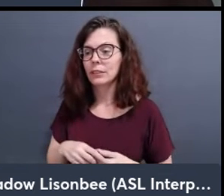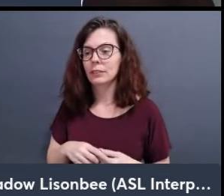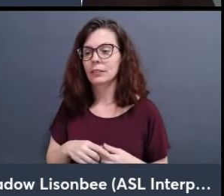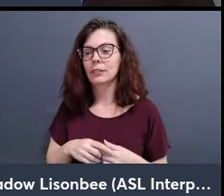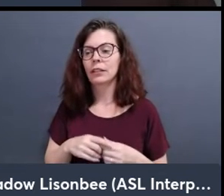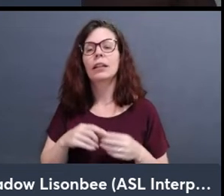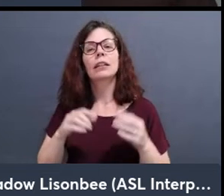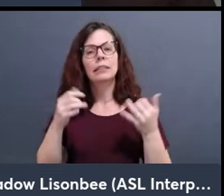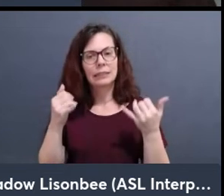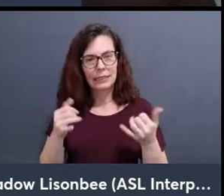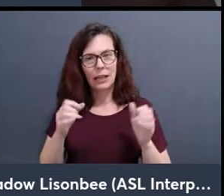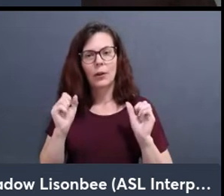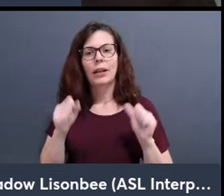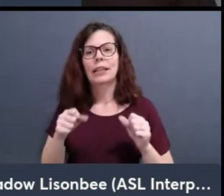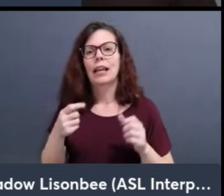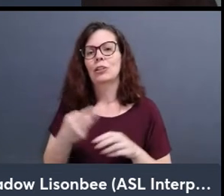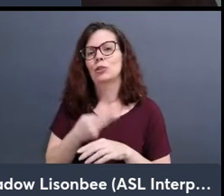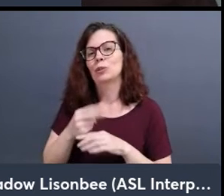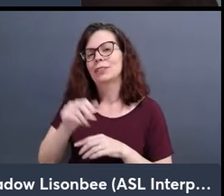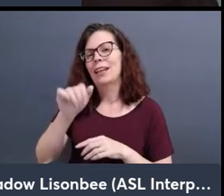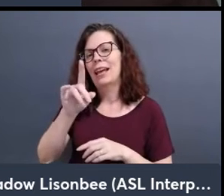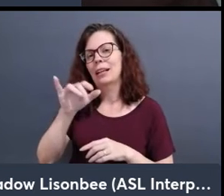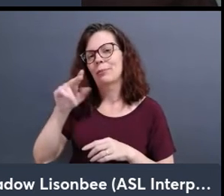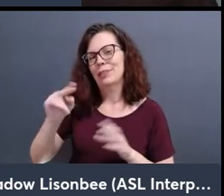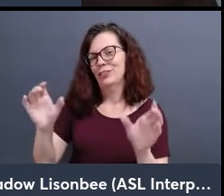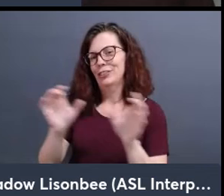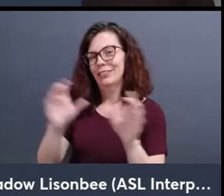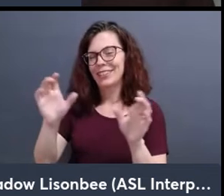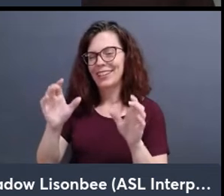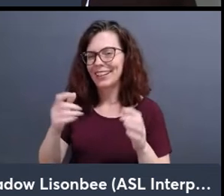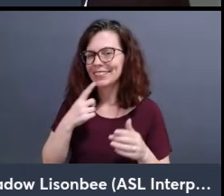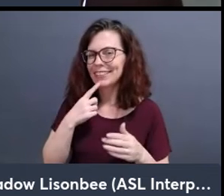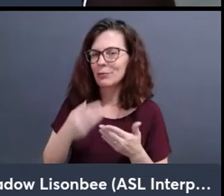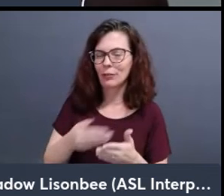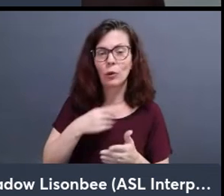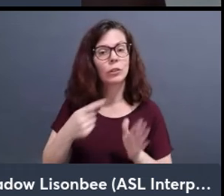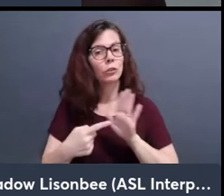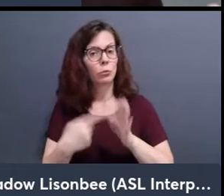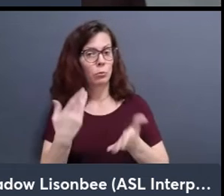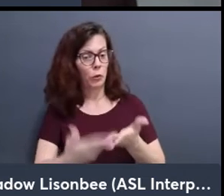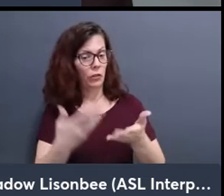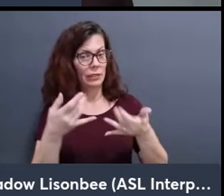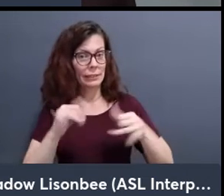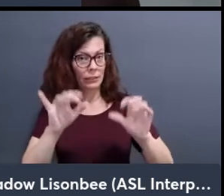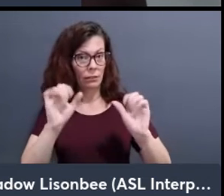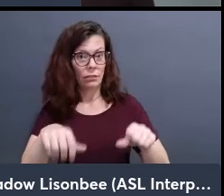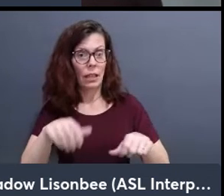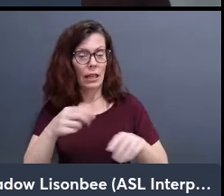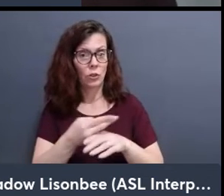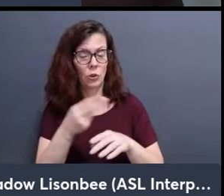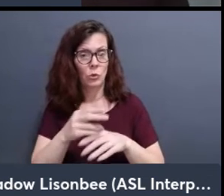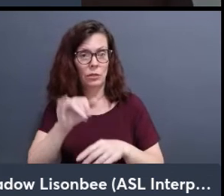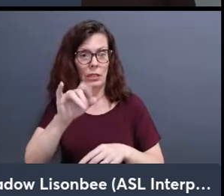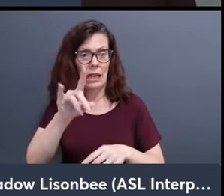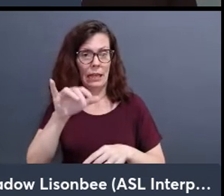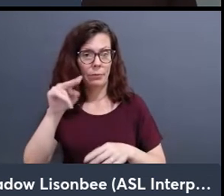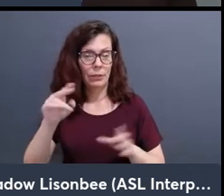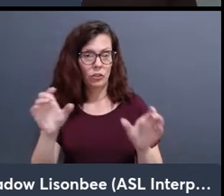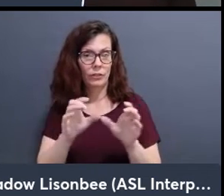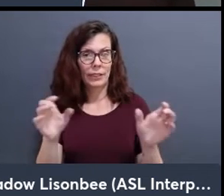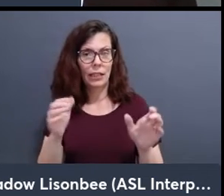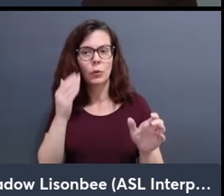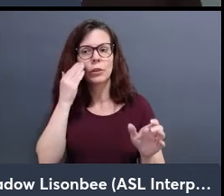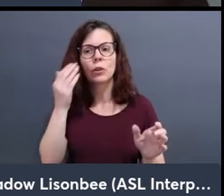that admin certificate that I was talking about to show that I can still use that admin certificate. And we know we're using it because of this